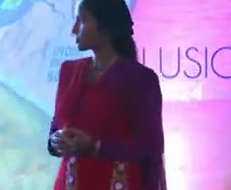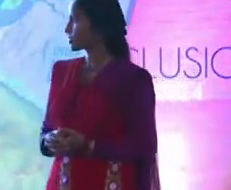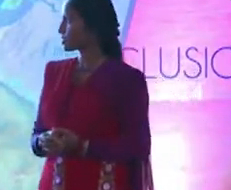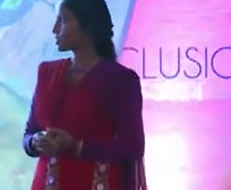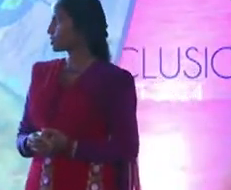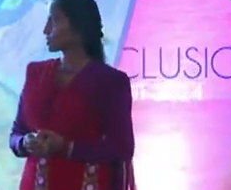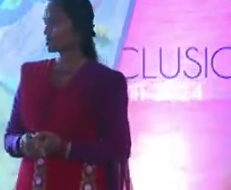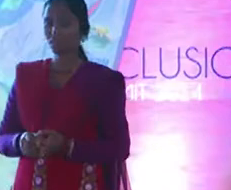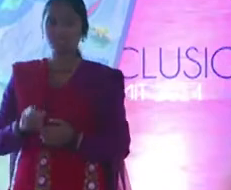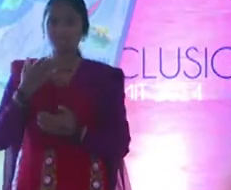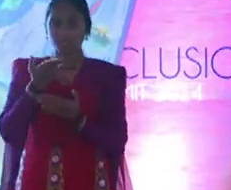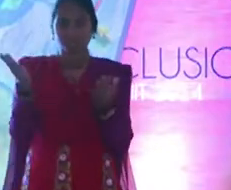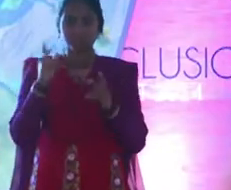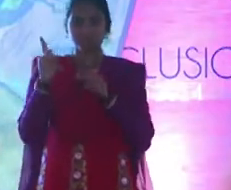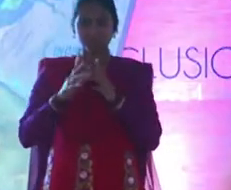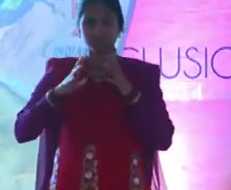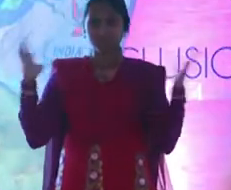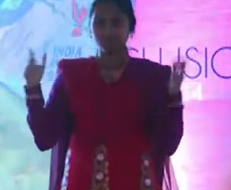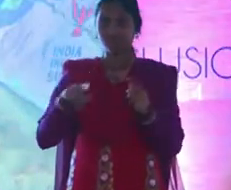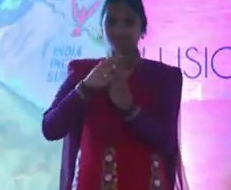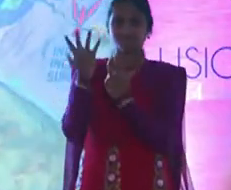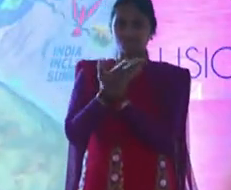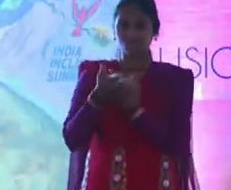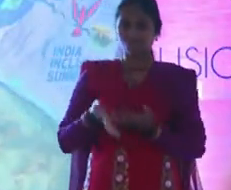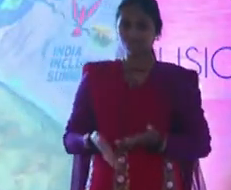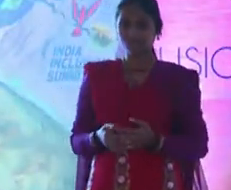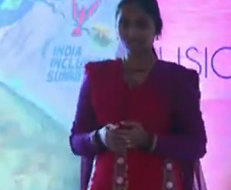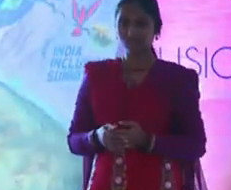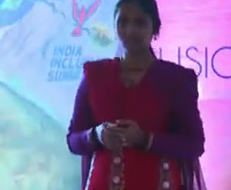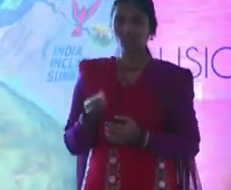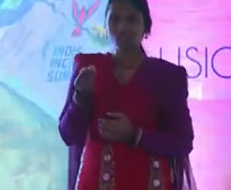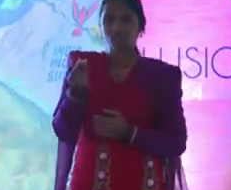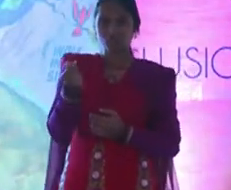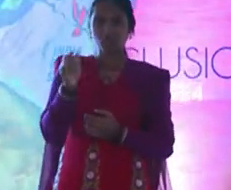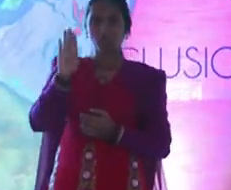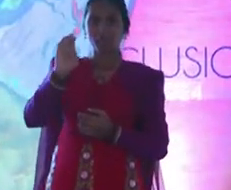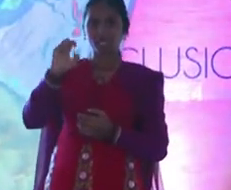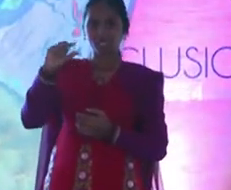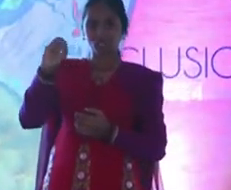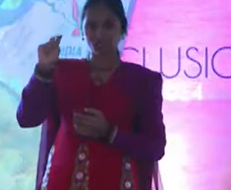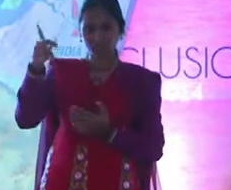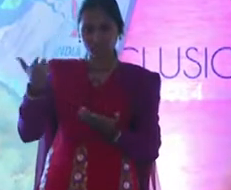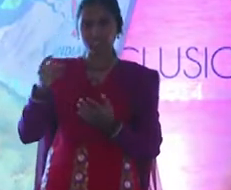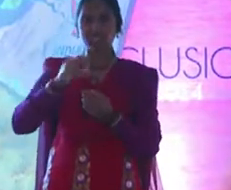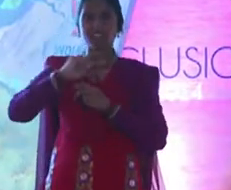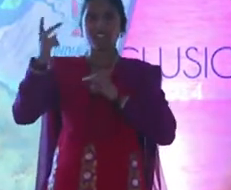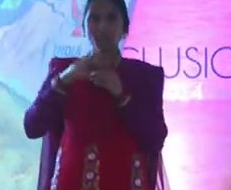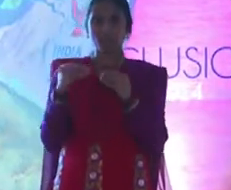There are a lot of people from all around, quite a few Bangaloreans, quite a few from the other places all over the